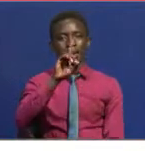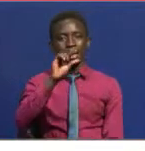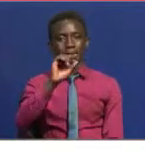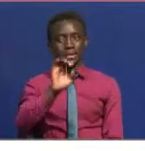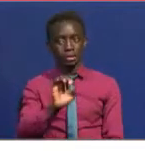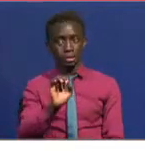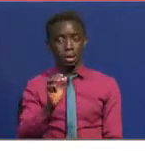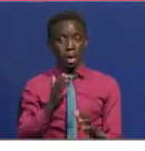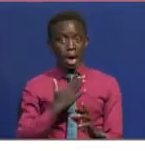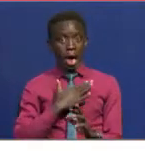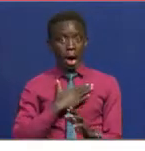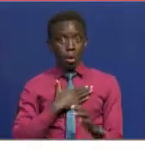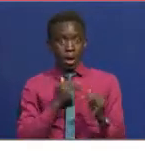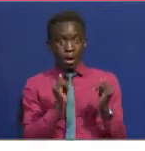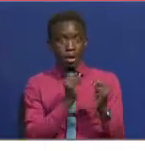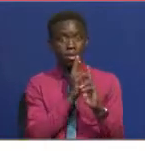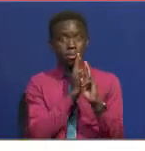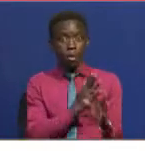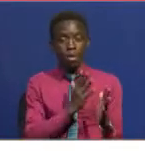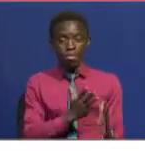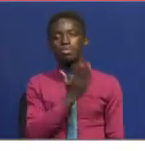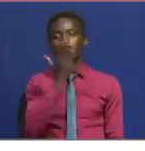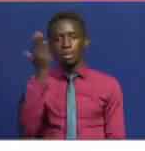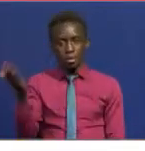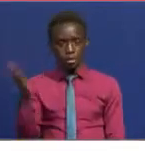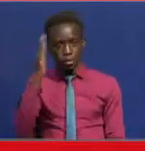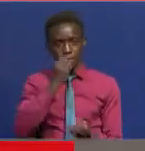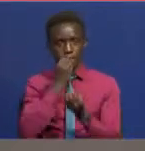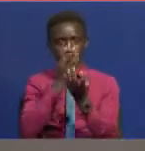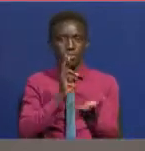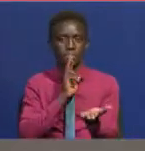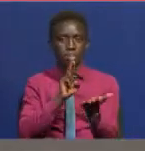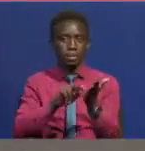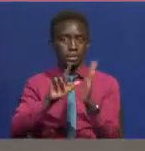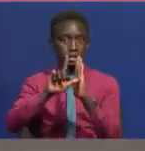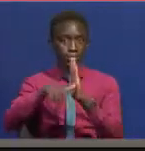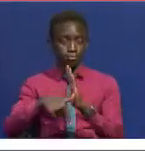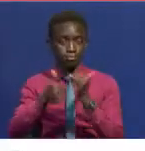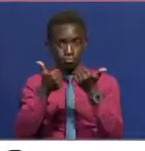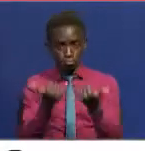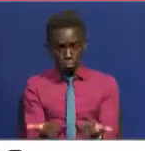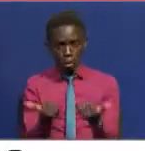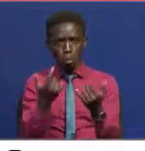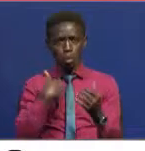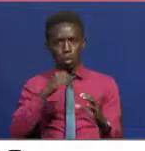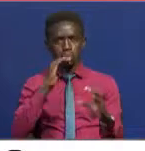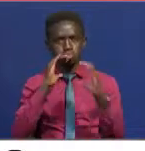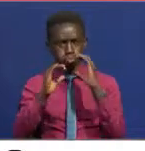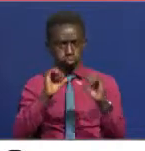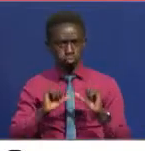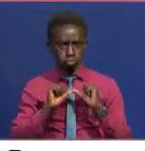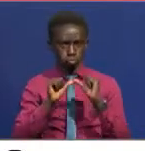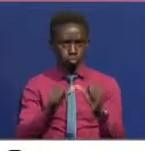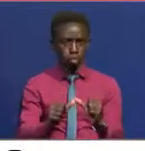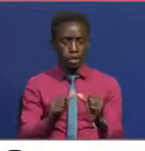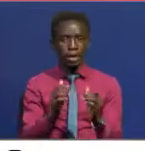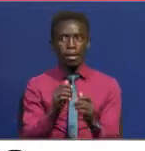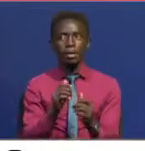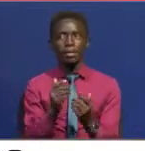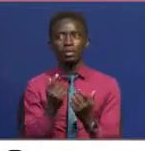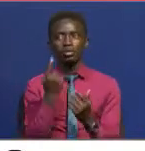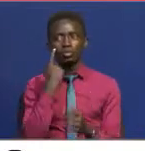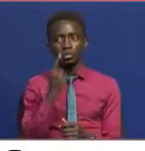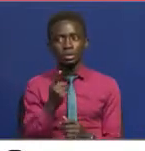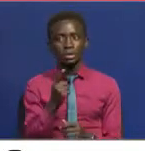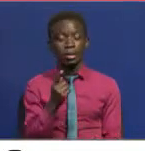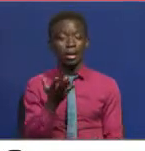be giving us the report of the opening day. So we'll get back to our conversation, and this is all around Tchoukball.